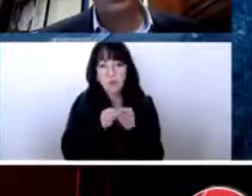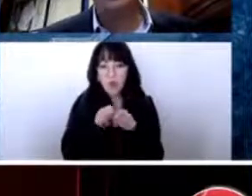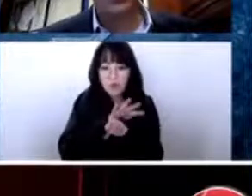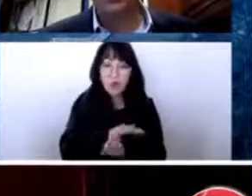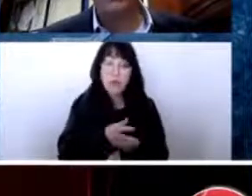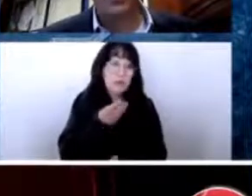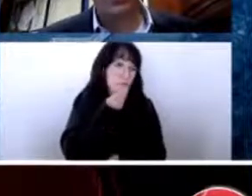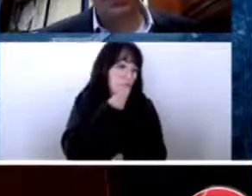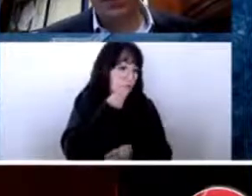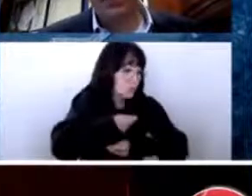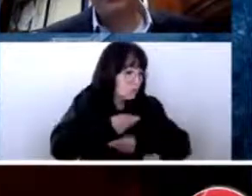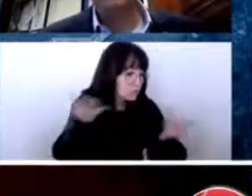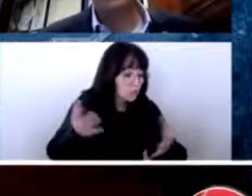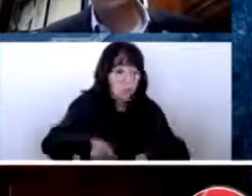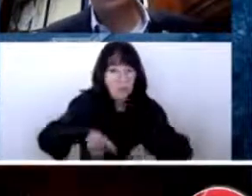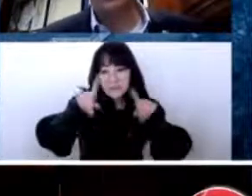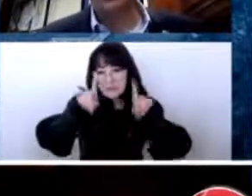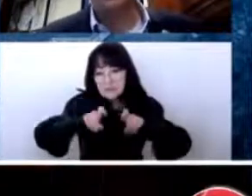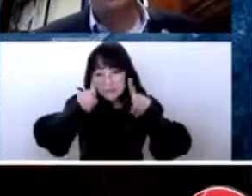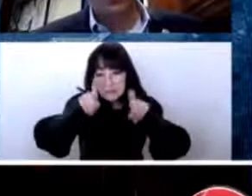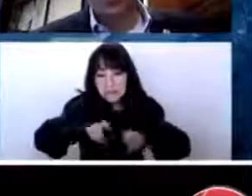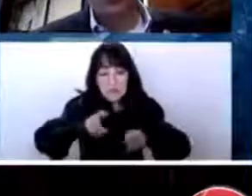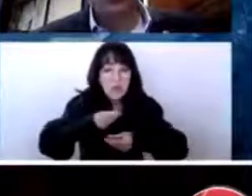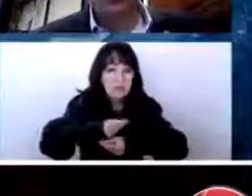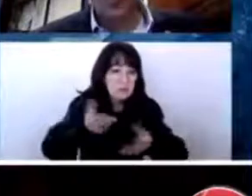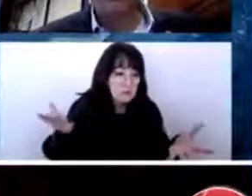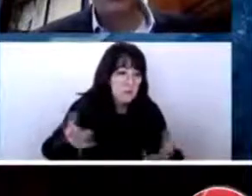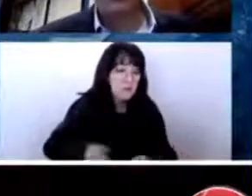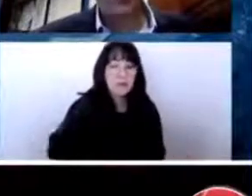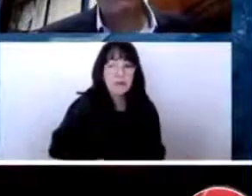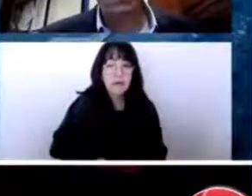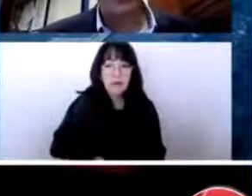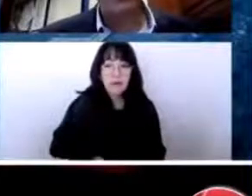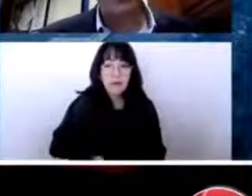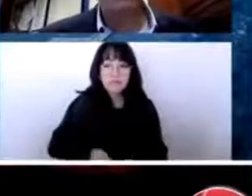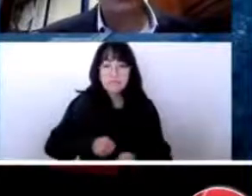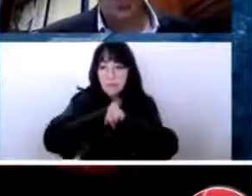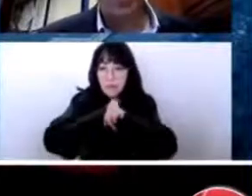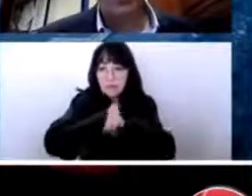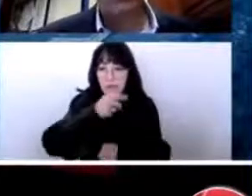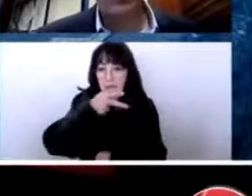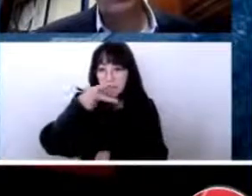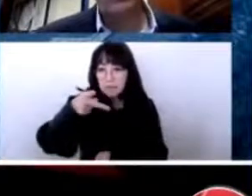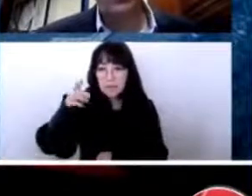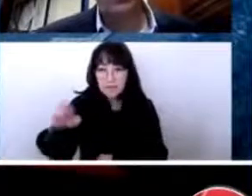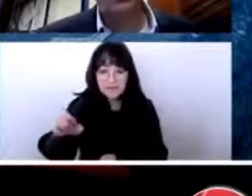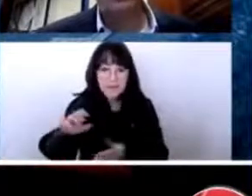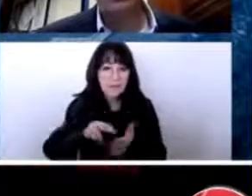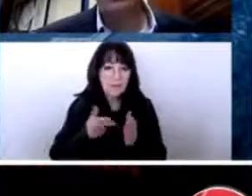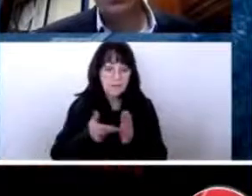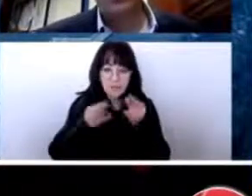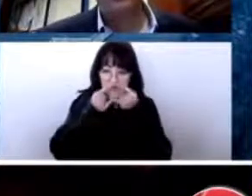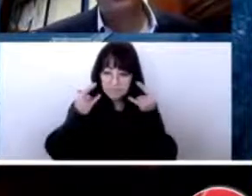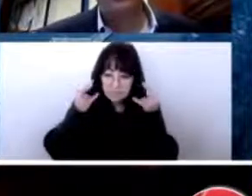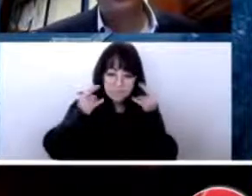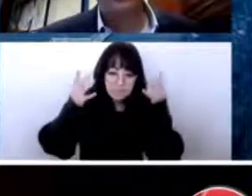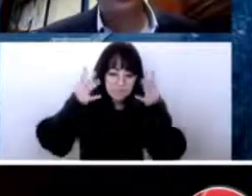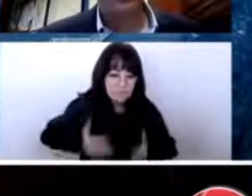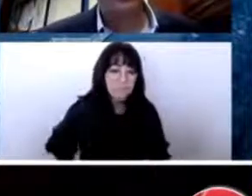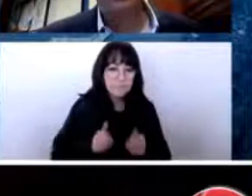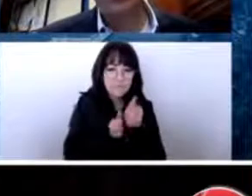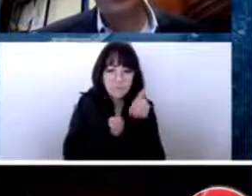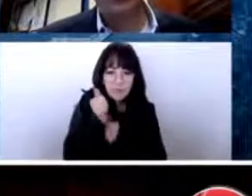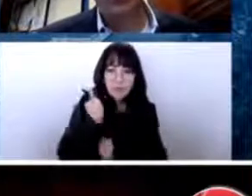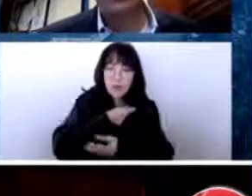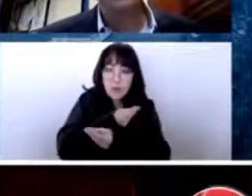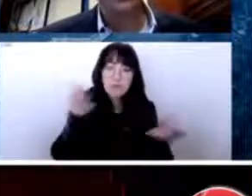distribution to testing to PPE distribution. You name it, they've done it. They helped with the contact tracing when that launched in